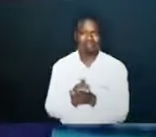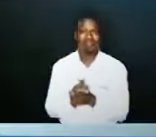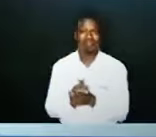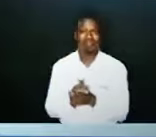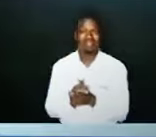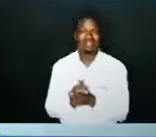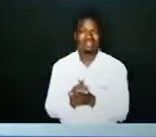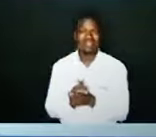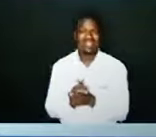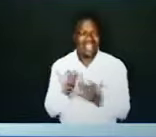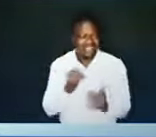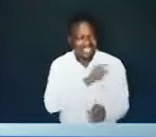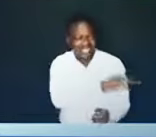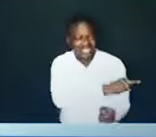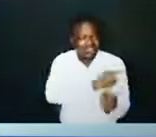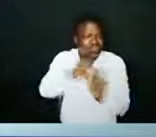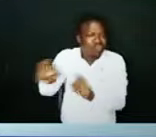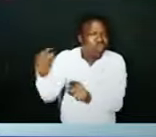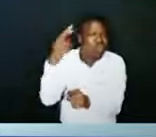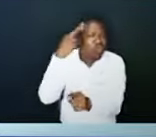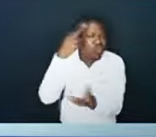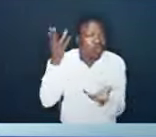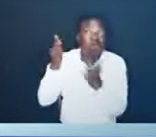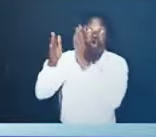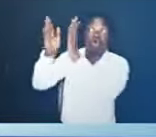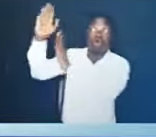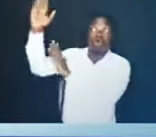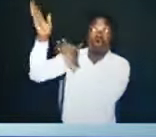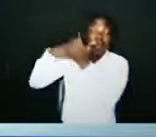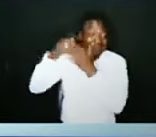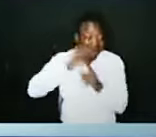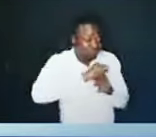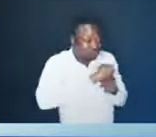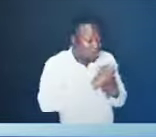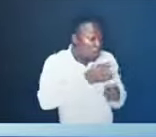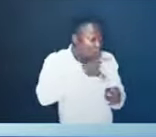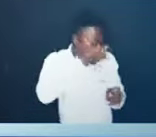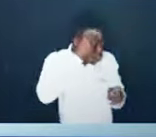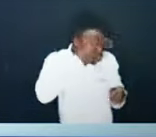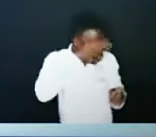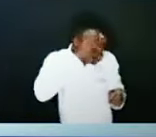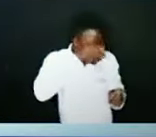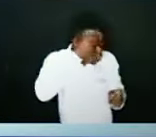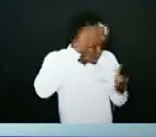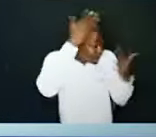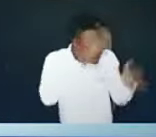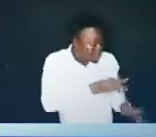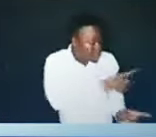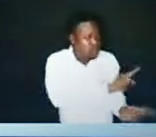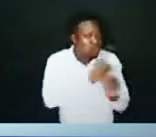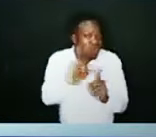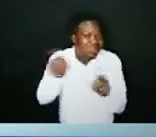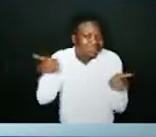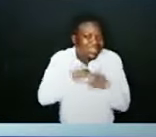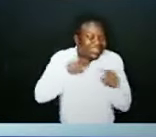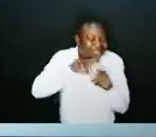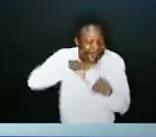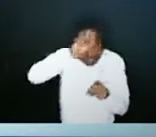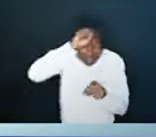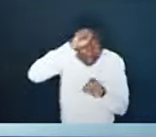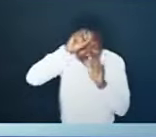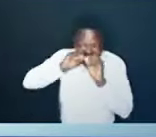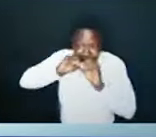to be teachers of God's wisdom to the nations. As they